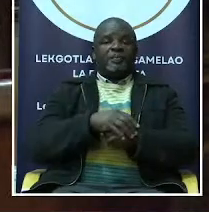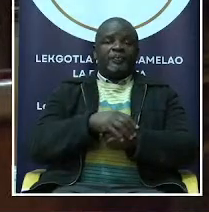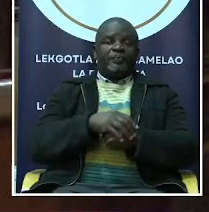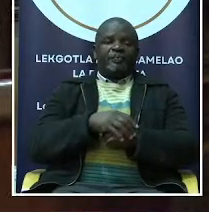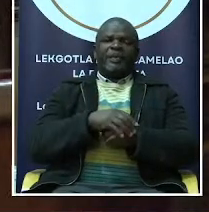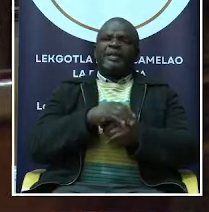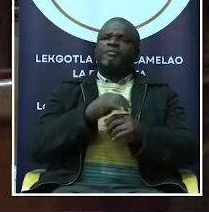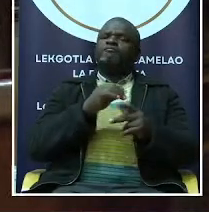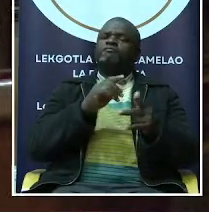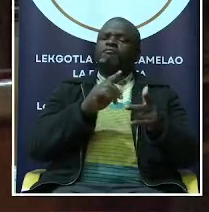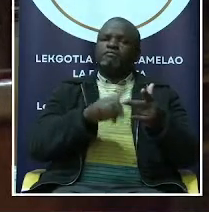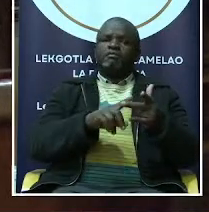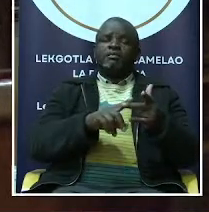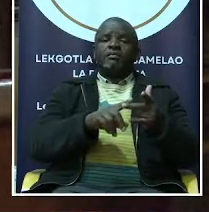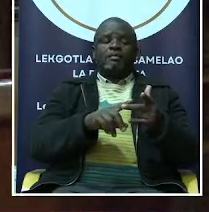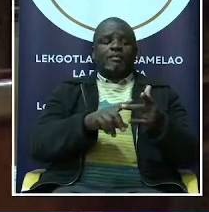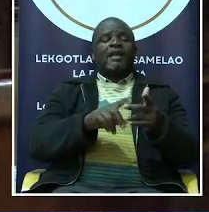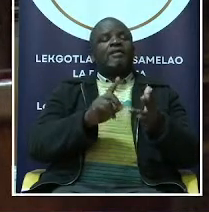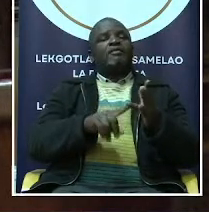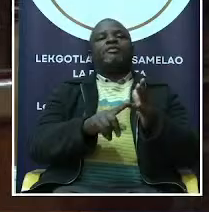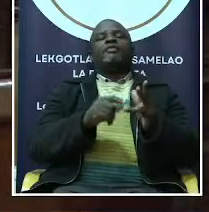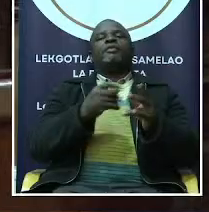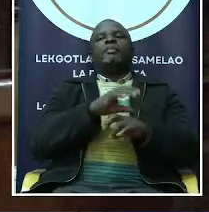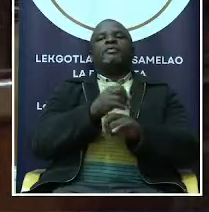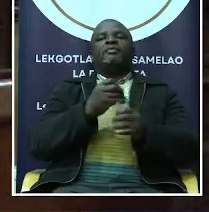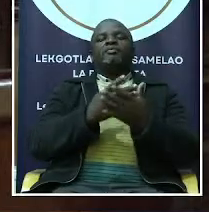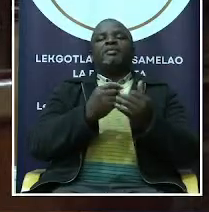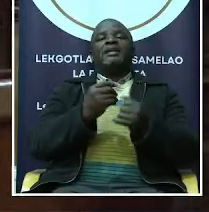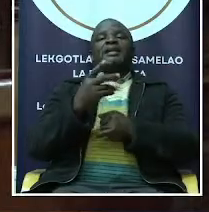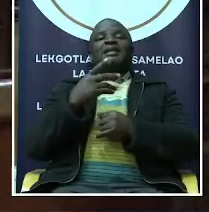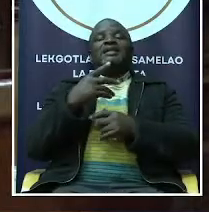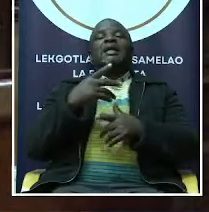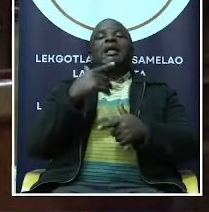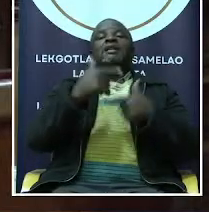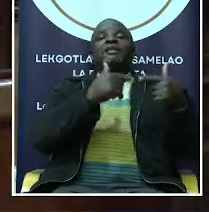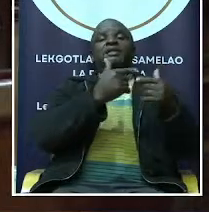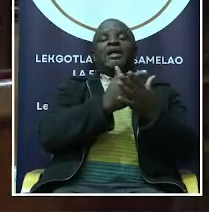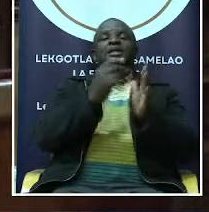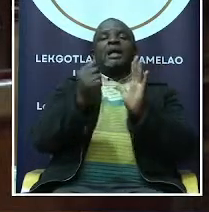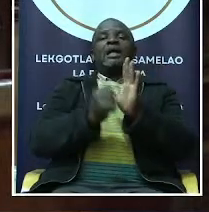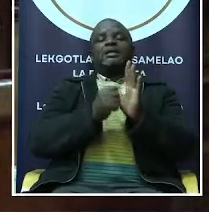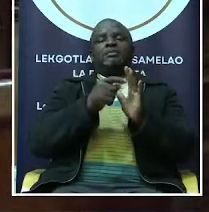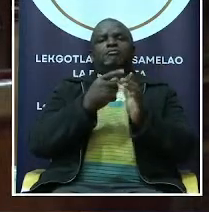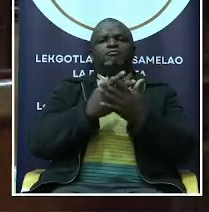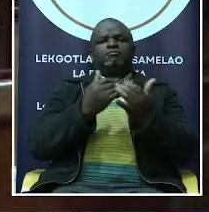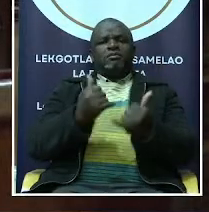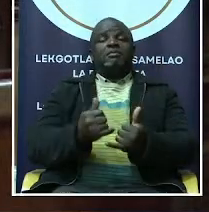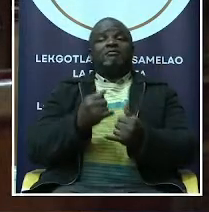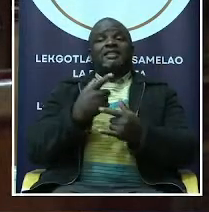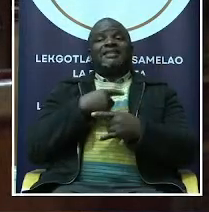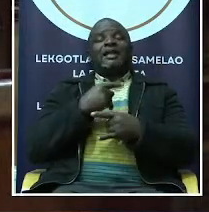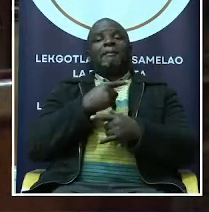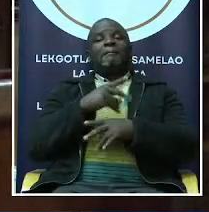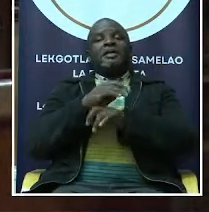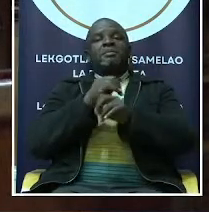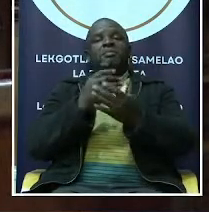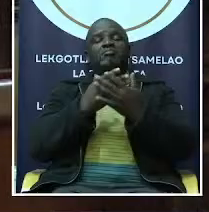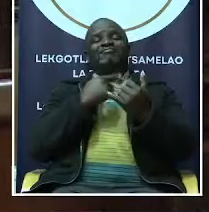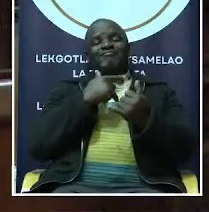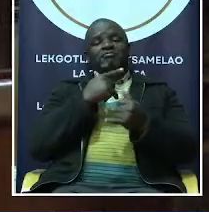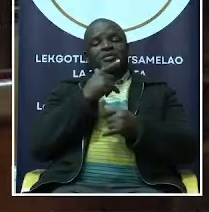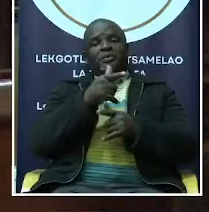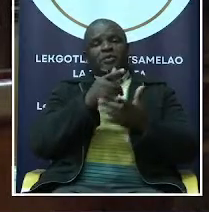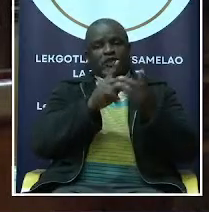Fourthly, Speaker, we need to amend the Provincial Infrastructure Act, direct municipalities to refurbish